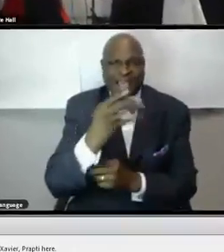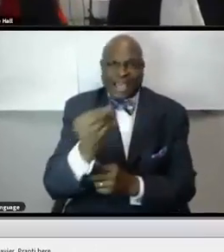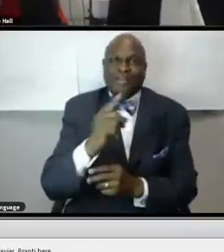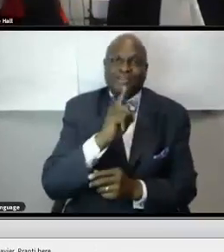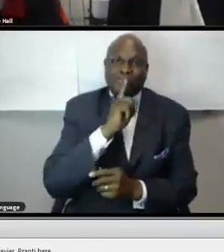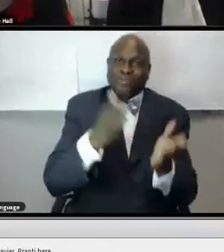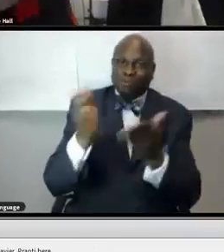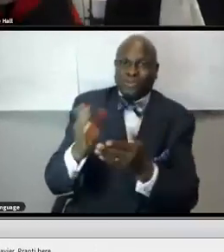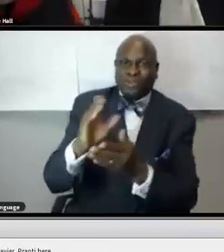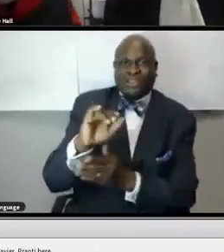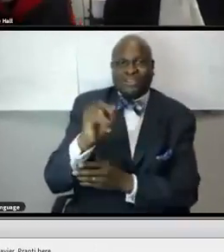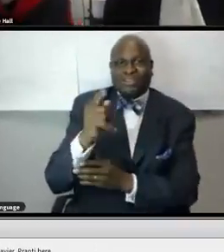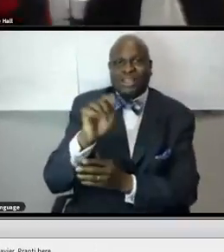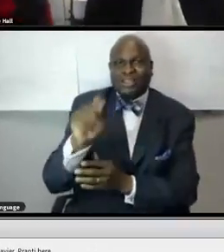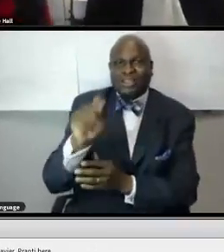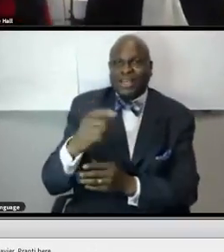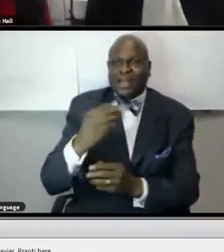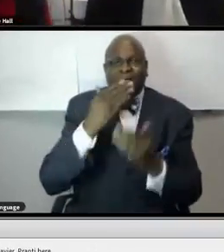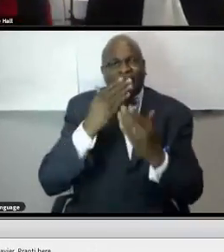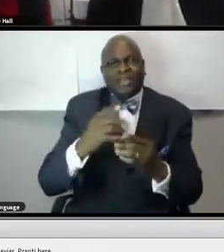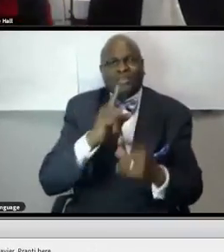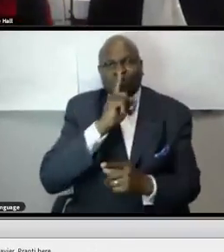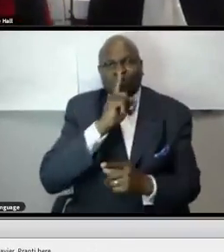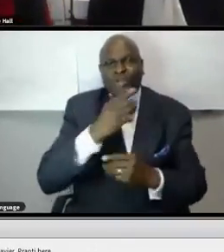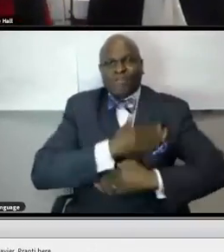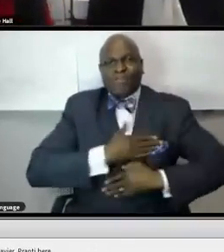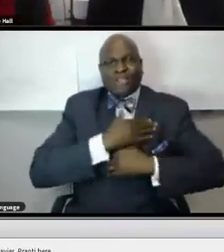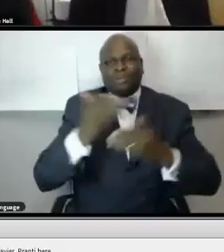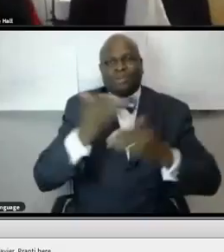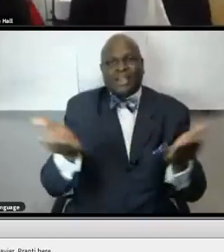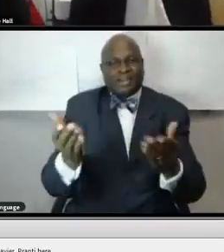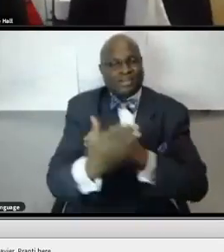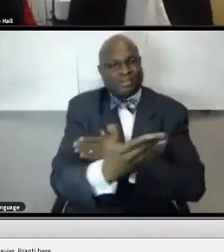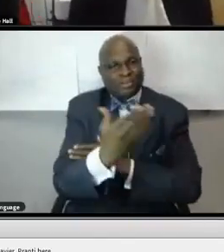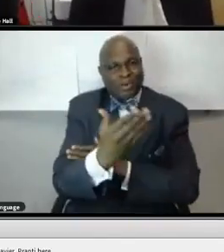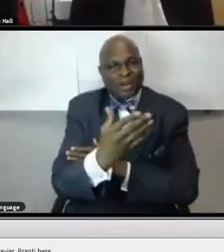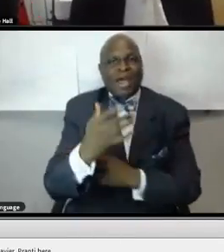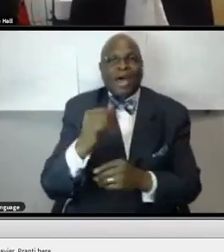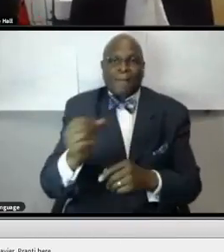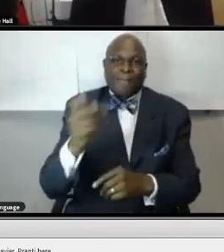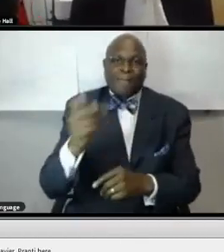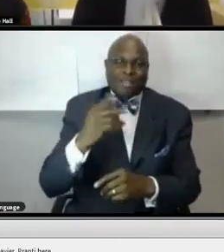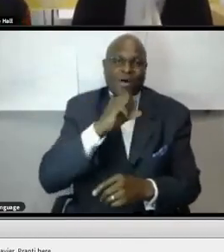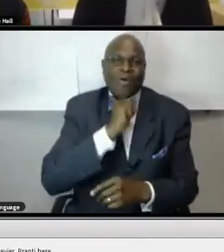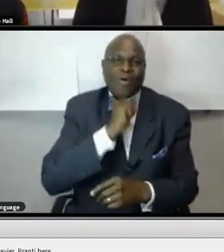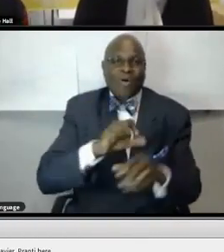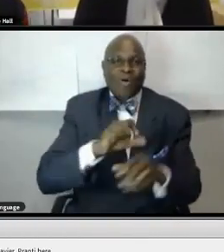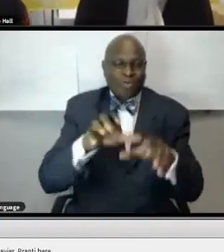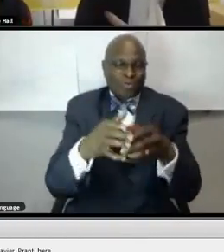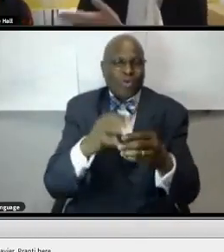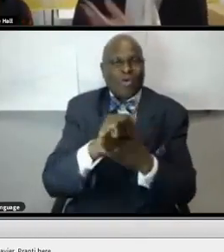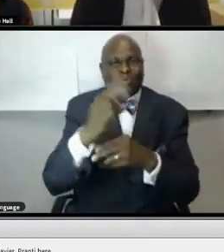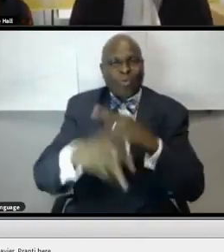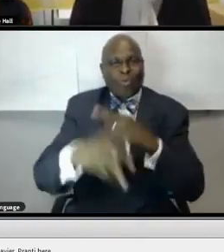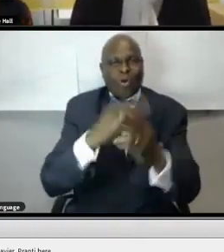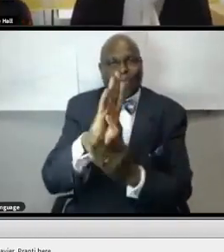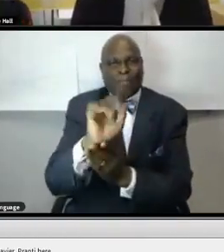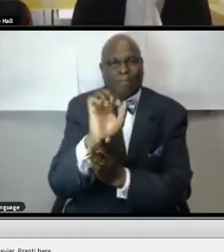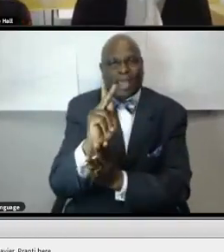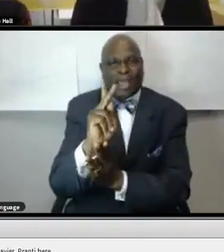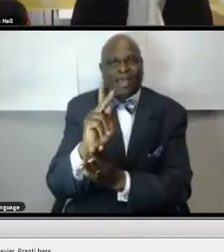it is over to you. Thank you. It's truly a pleasure to be here this morning, back to my old haunts at the World Bank, back to